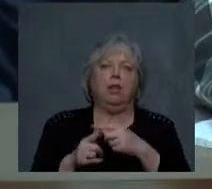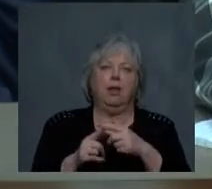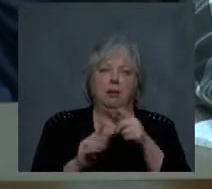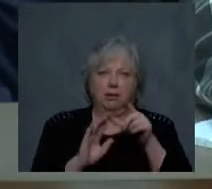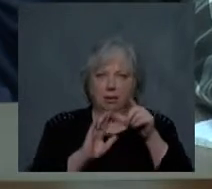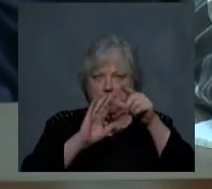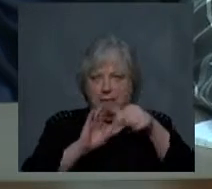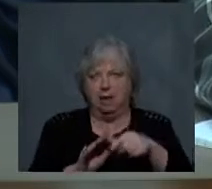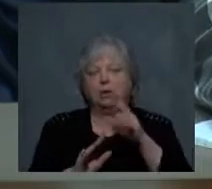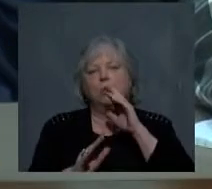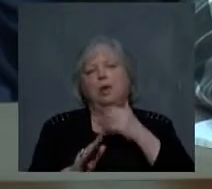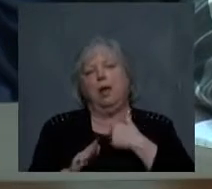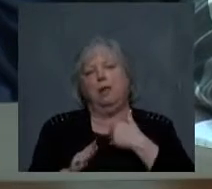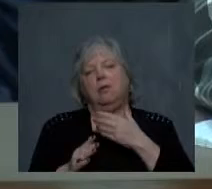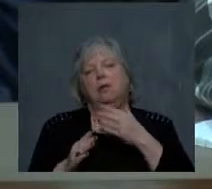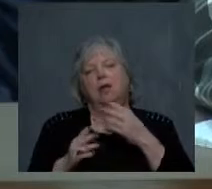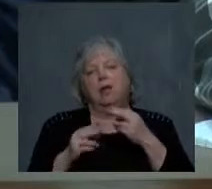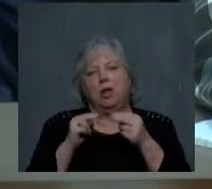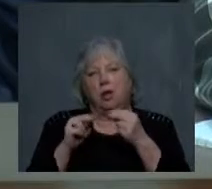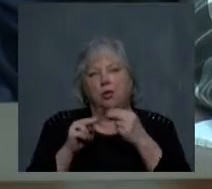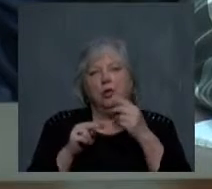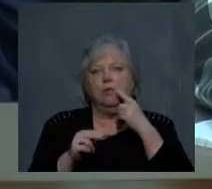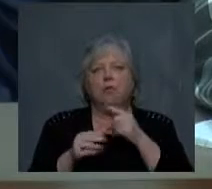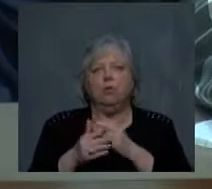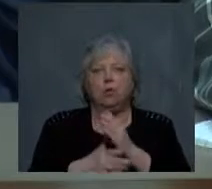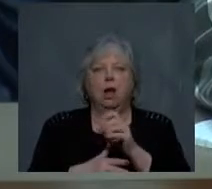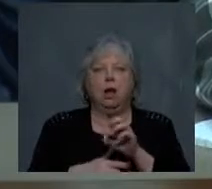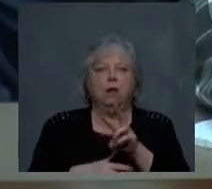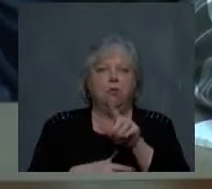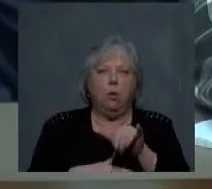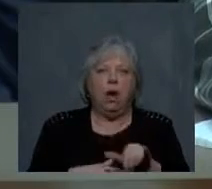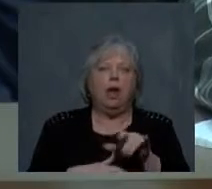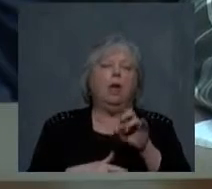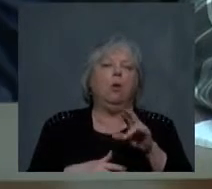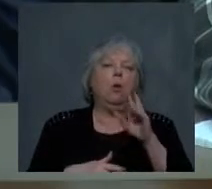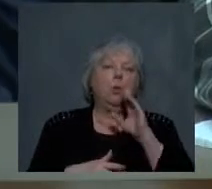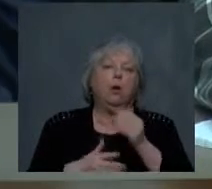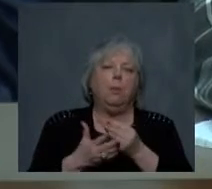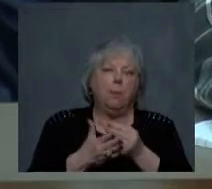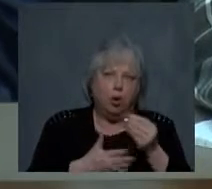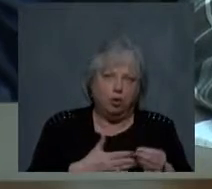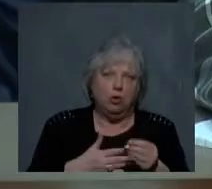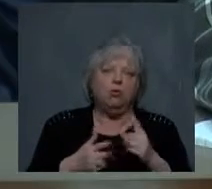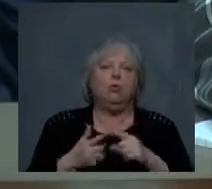be either right-of-way negotiated and or purchased to